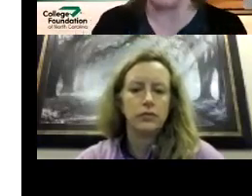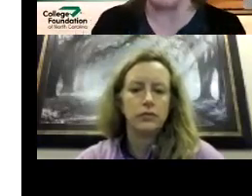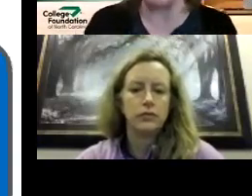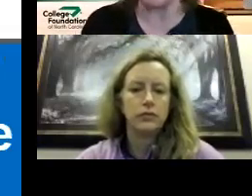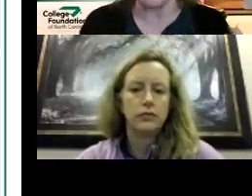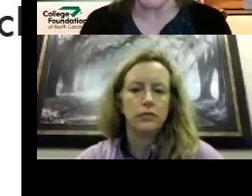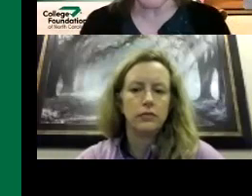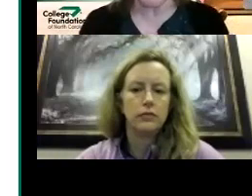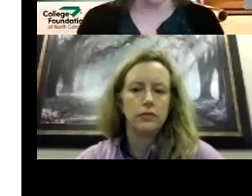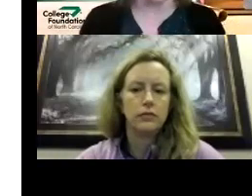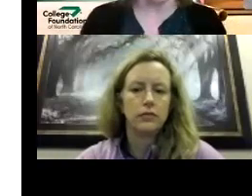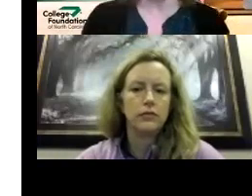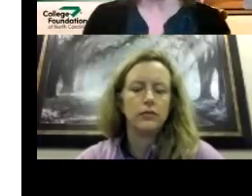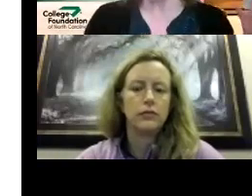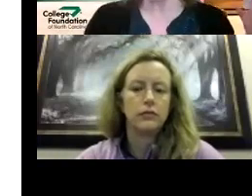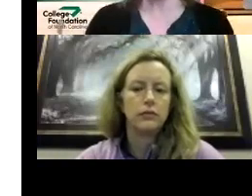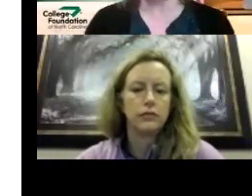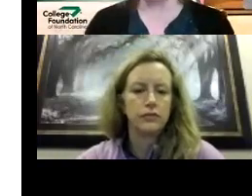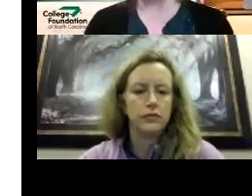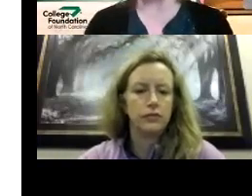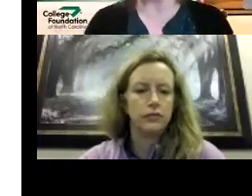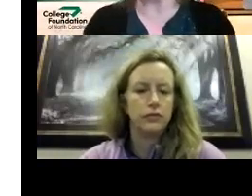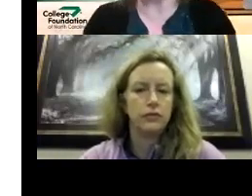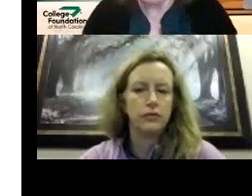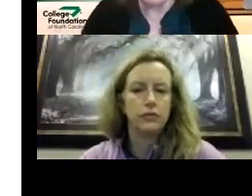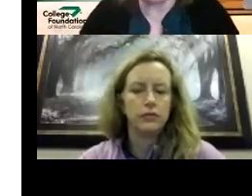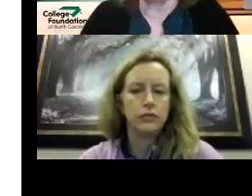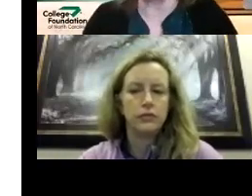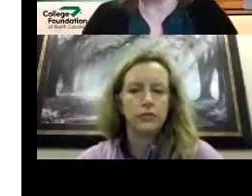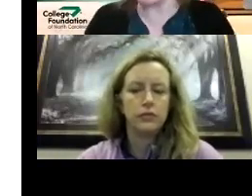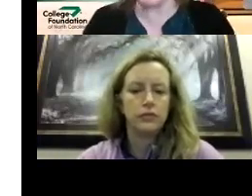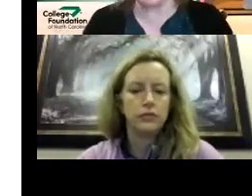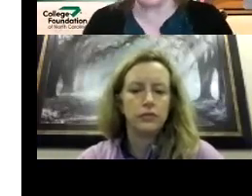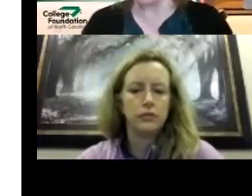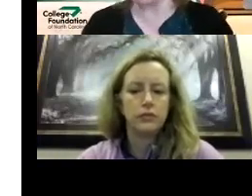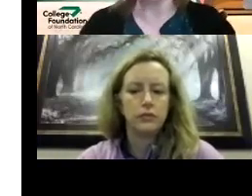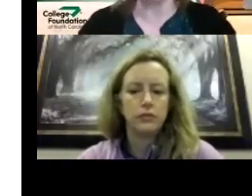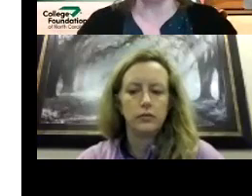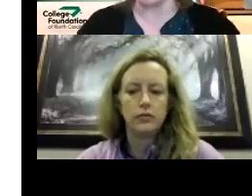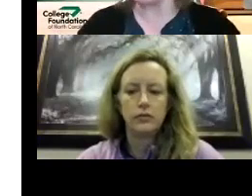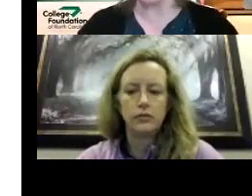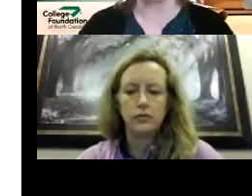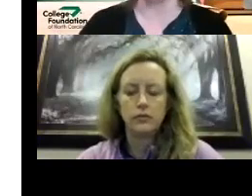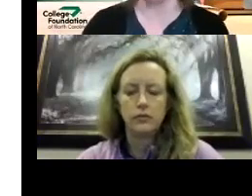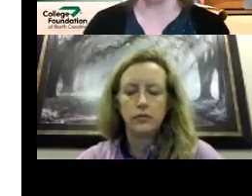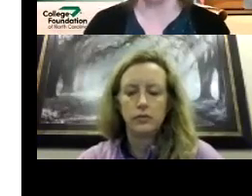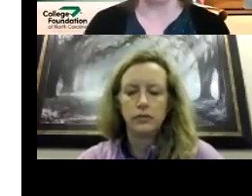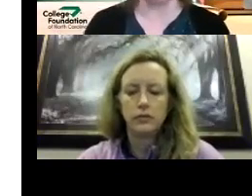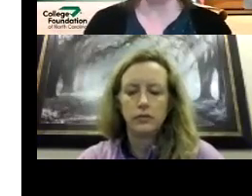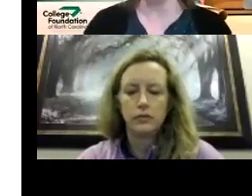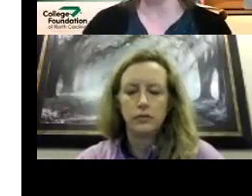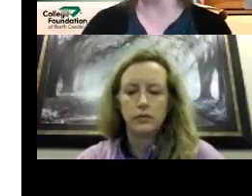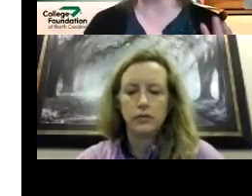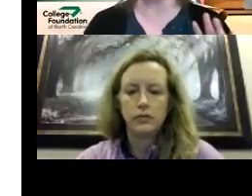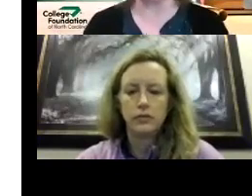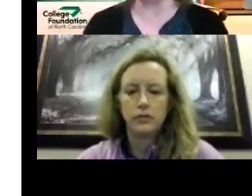FAFSA filed. So who should complete it? I mean, in my opinion, any student who's thinking about going to college, whether it's